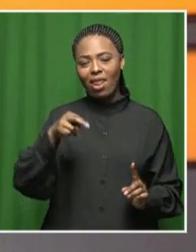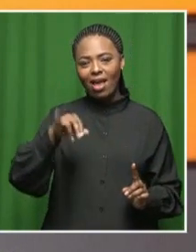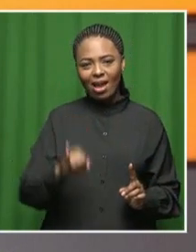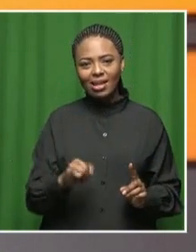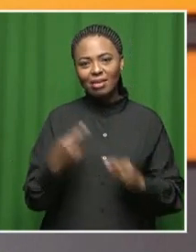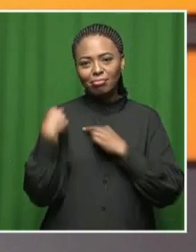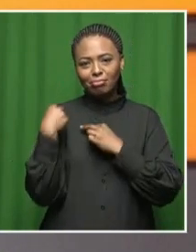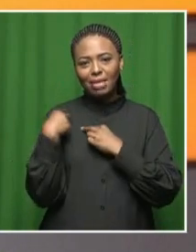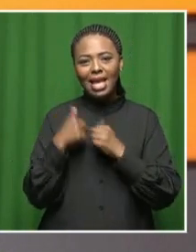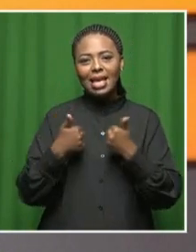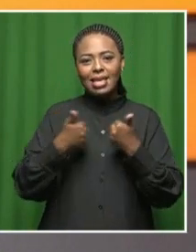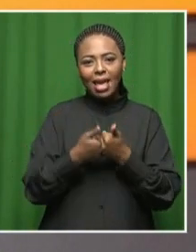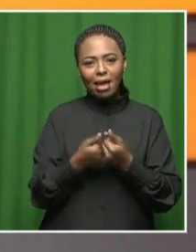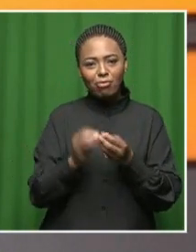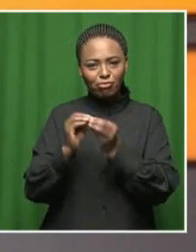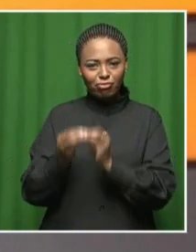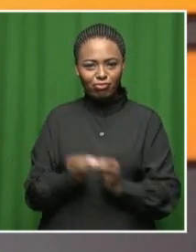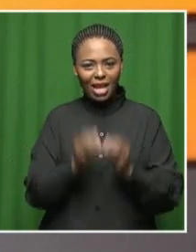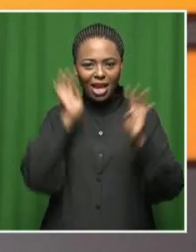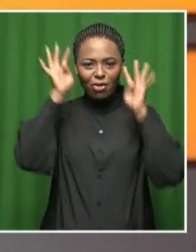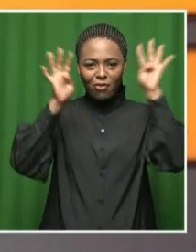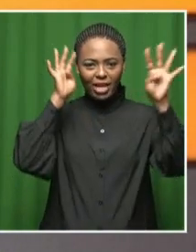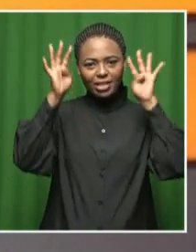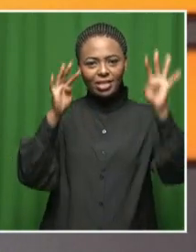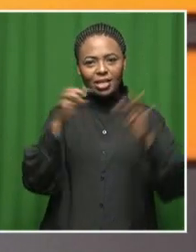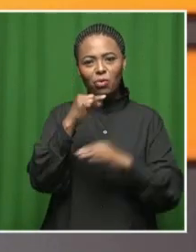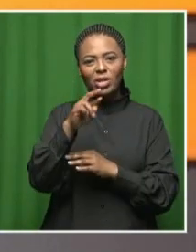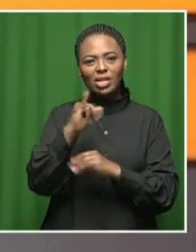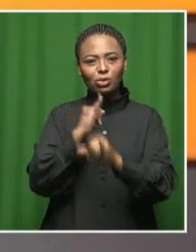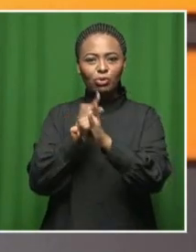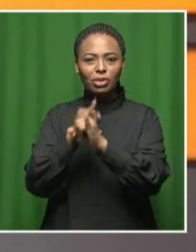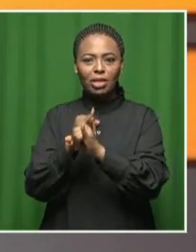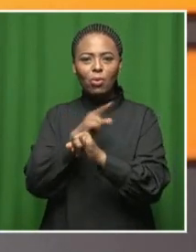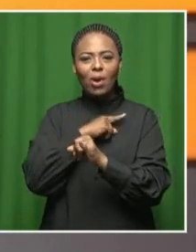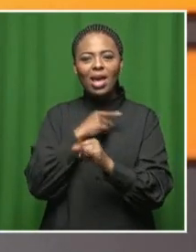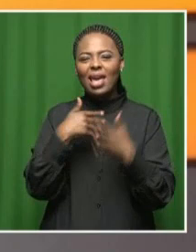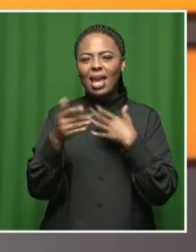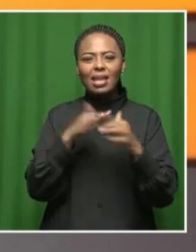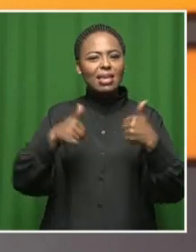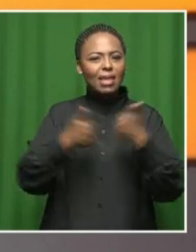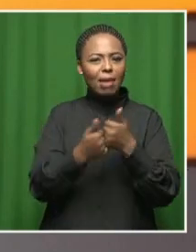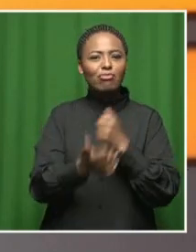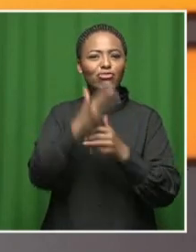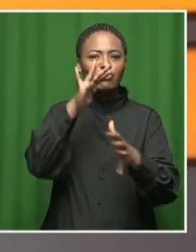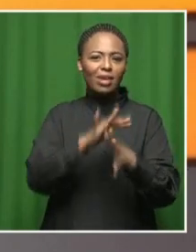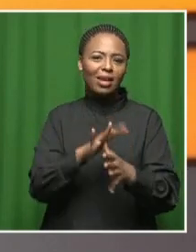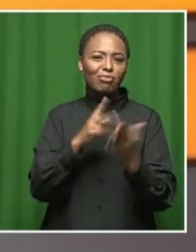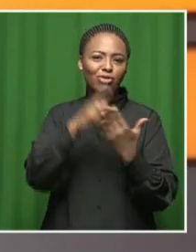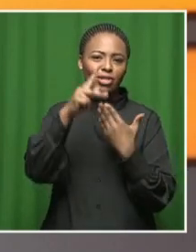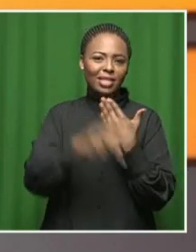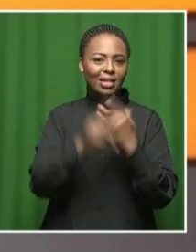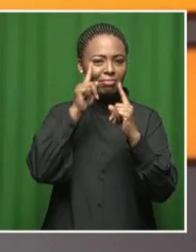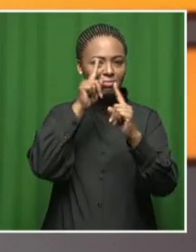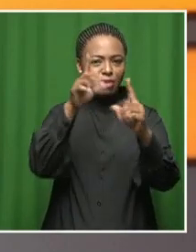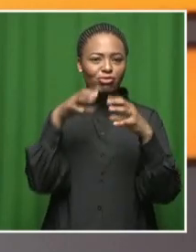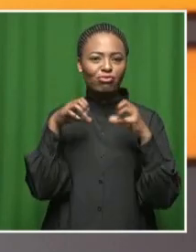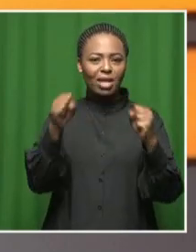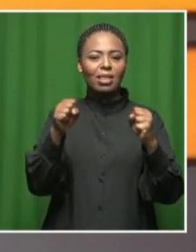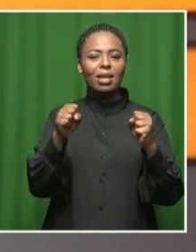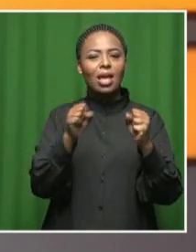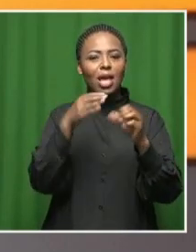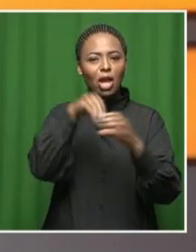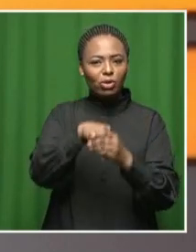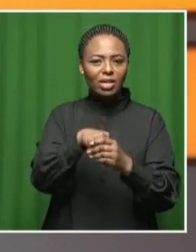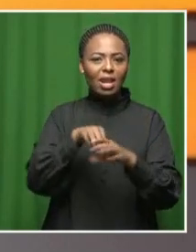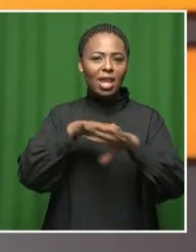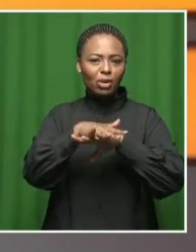Gamebox and Innovation at the Goethe-Institut, speaking to us about the hashtag #EveryGamerCounts, which is a project that aims to strengthen the inclusion,